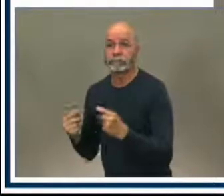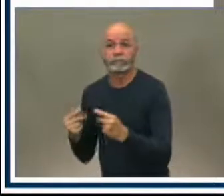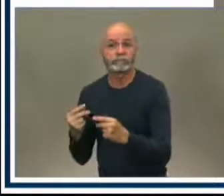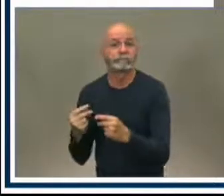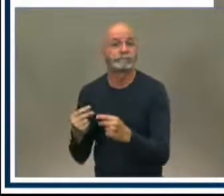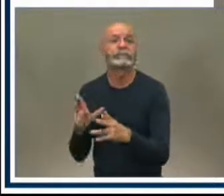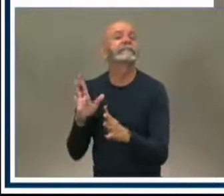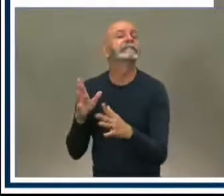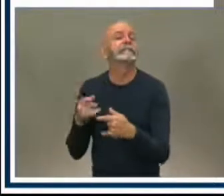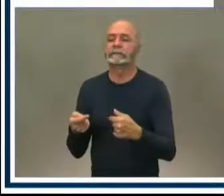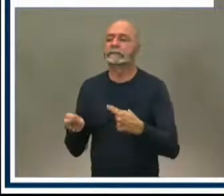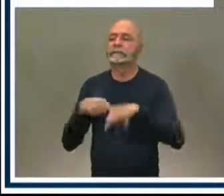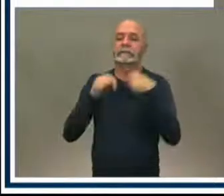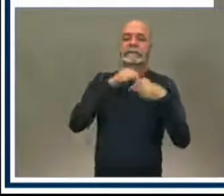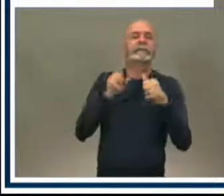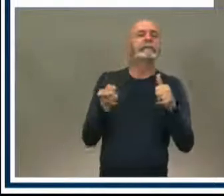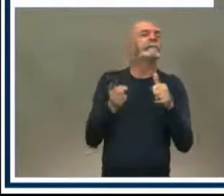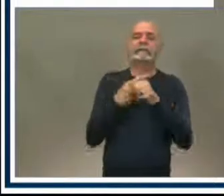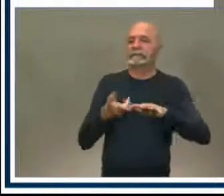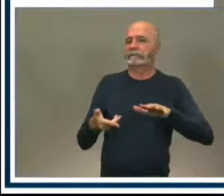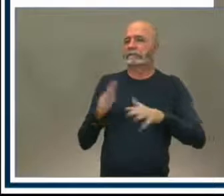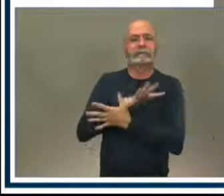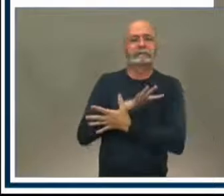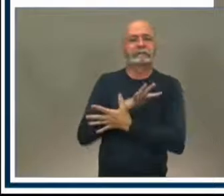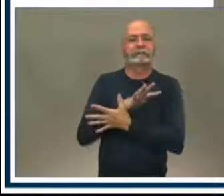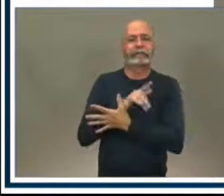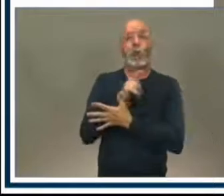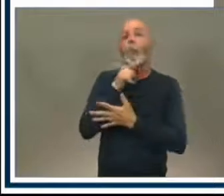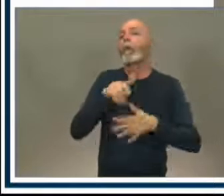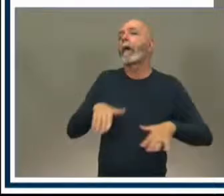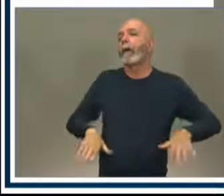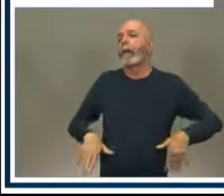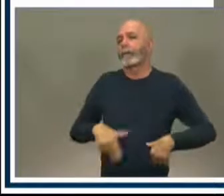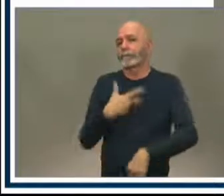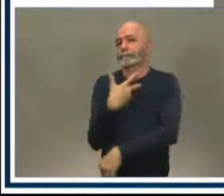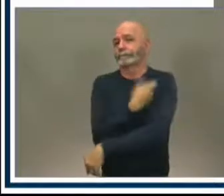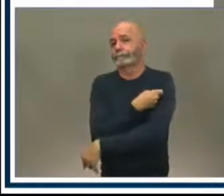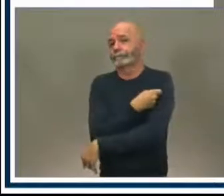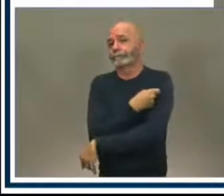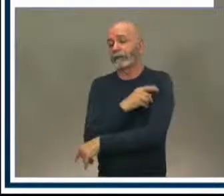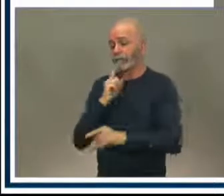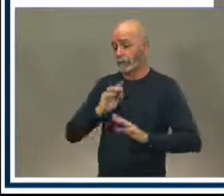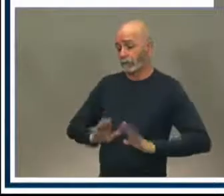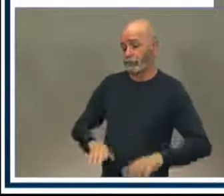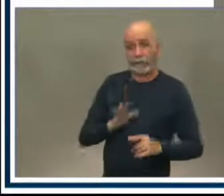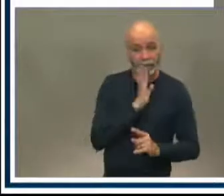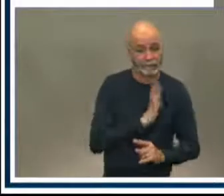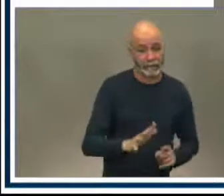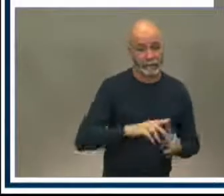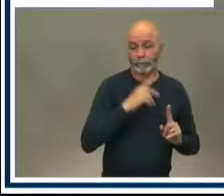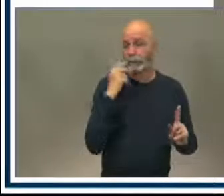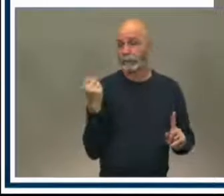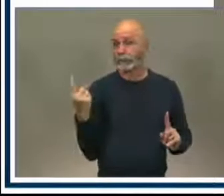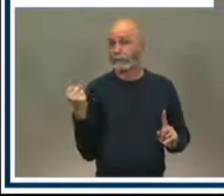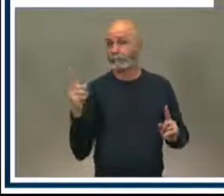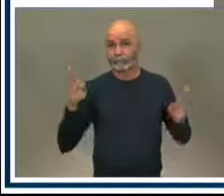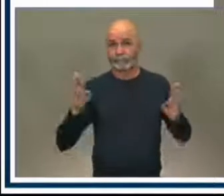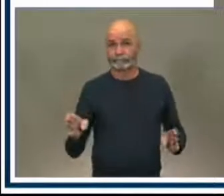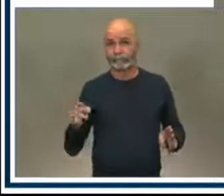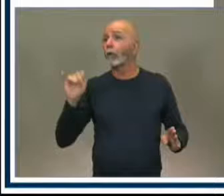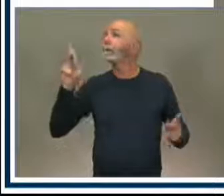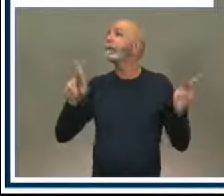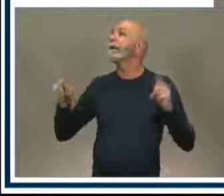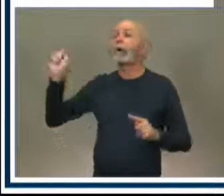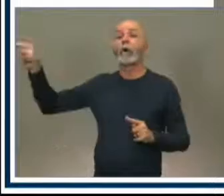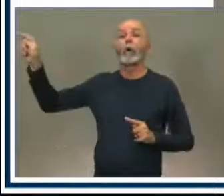into the arms of those who are unvaccinated, children 5 to 11, and anyone else who has only